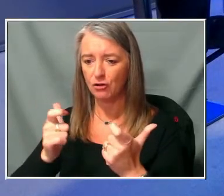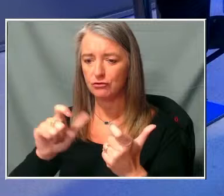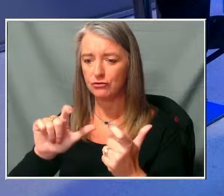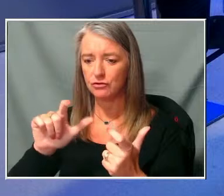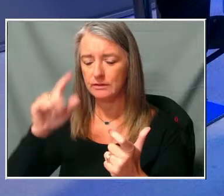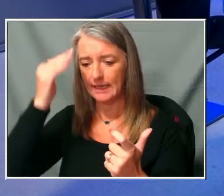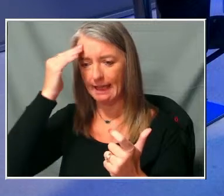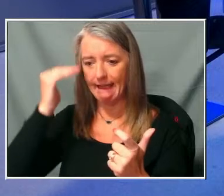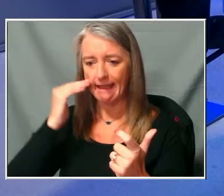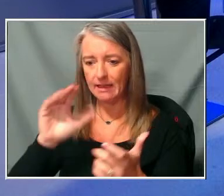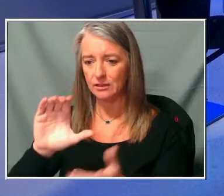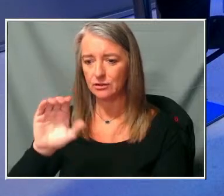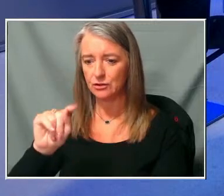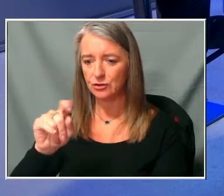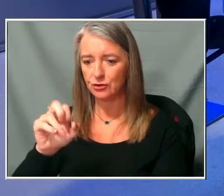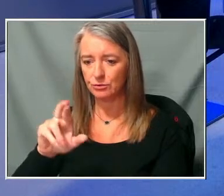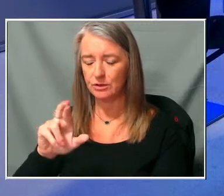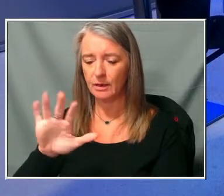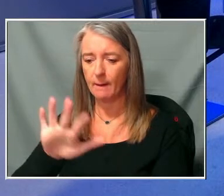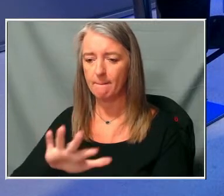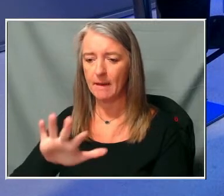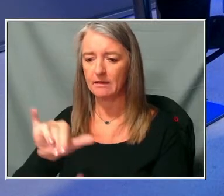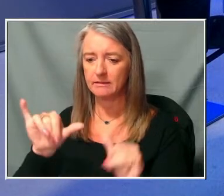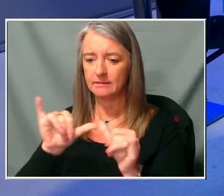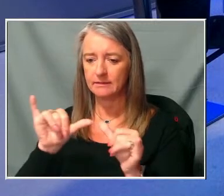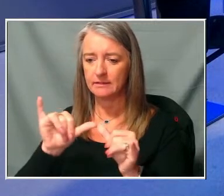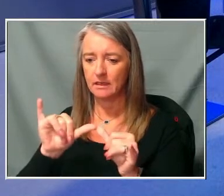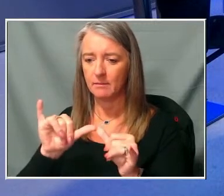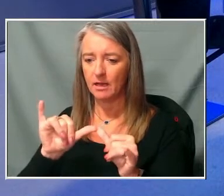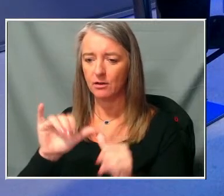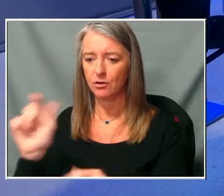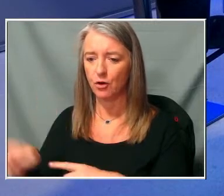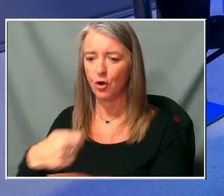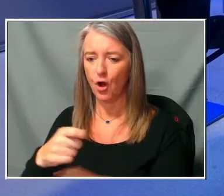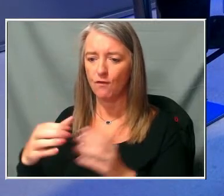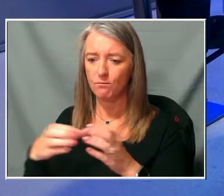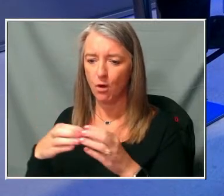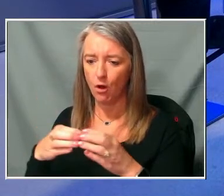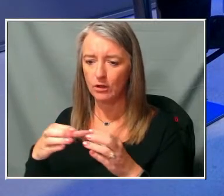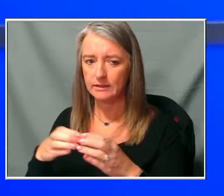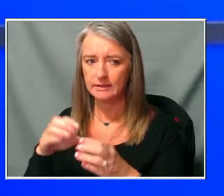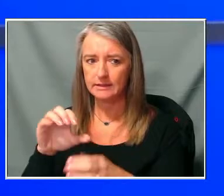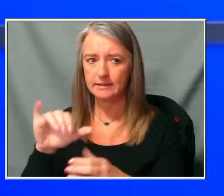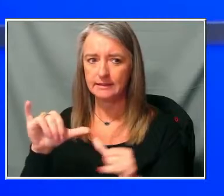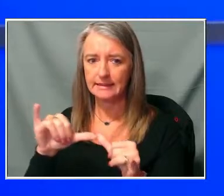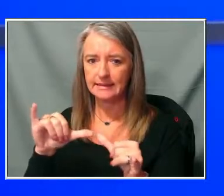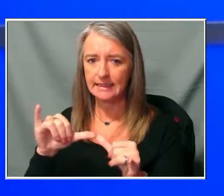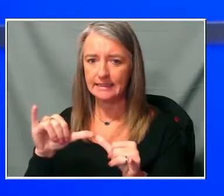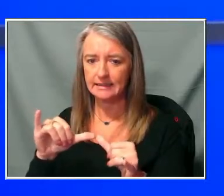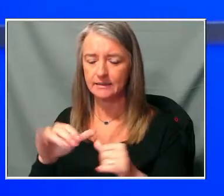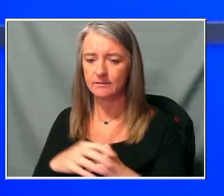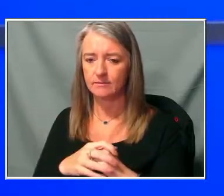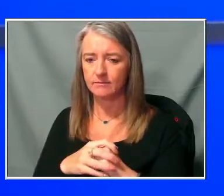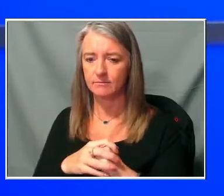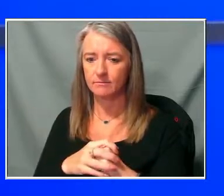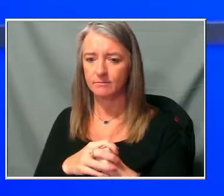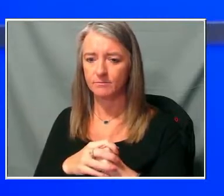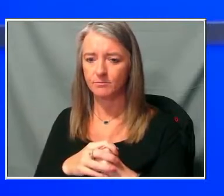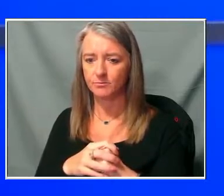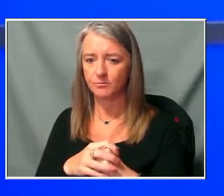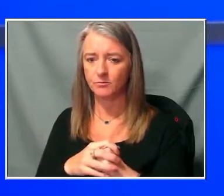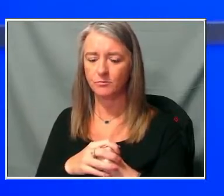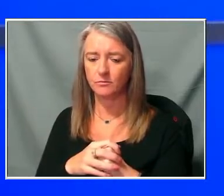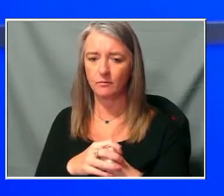head. A little smaller in the size of a golf ball, if I'm not mistaken. It was a golf ball, grape, something with a G, but I know it was a good say. It